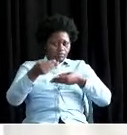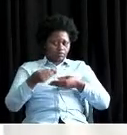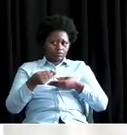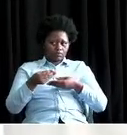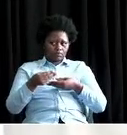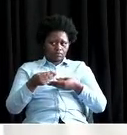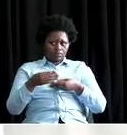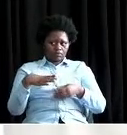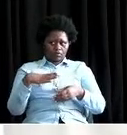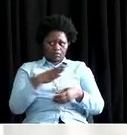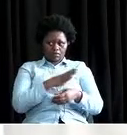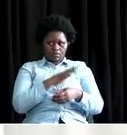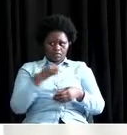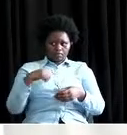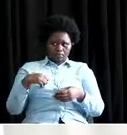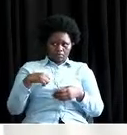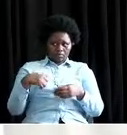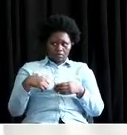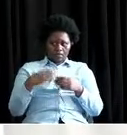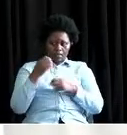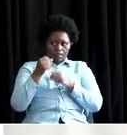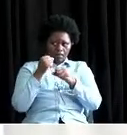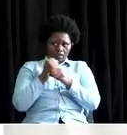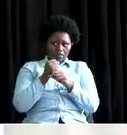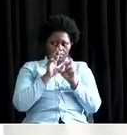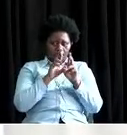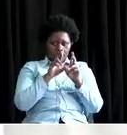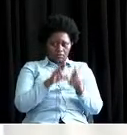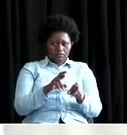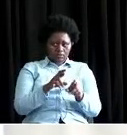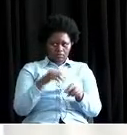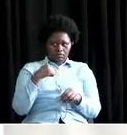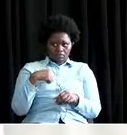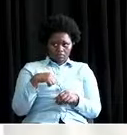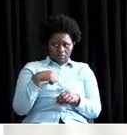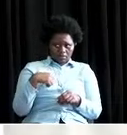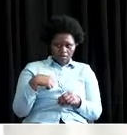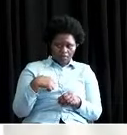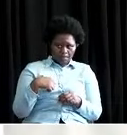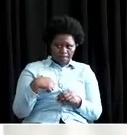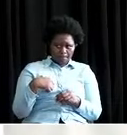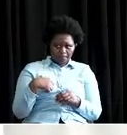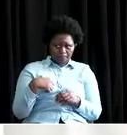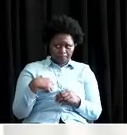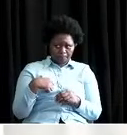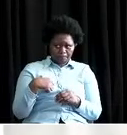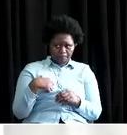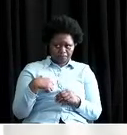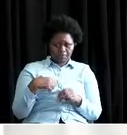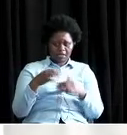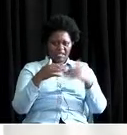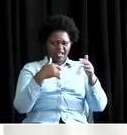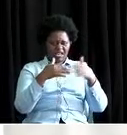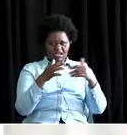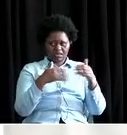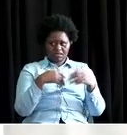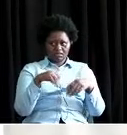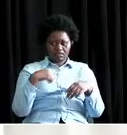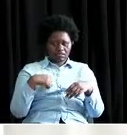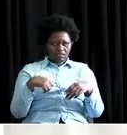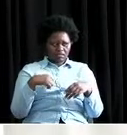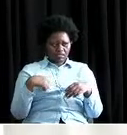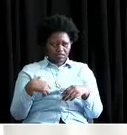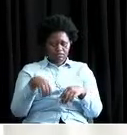the municipal council the annual report of the municipality and of any